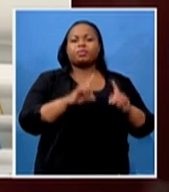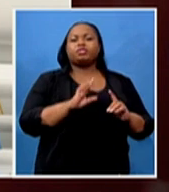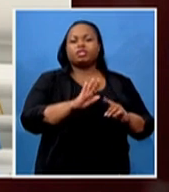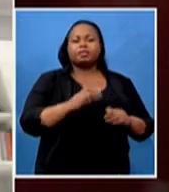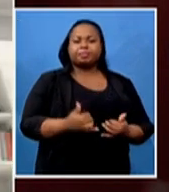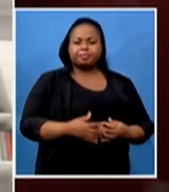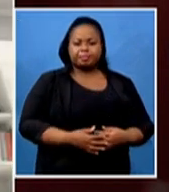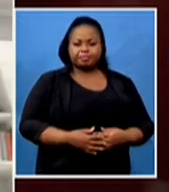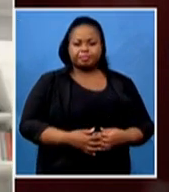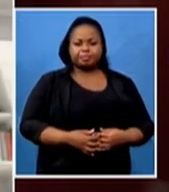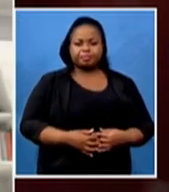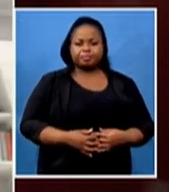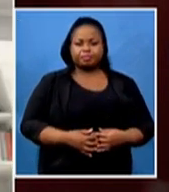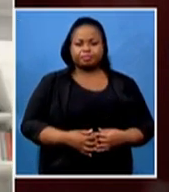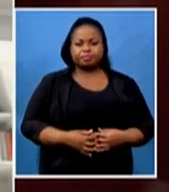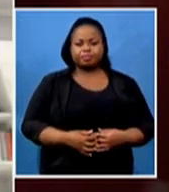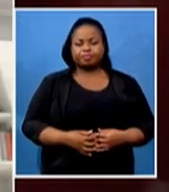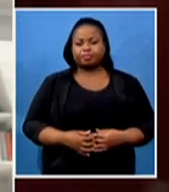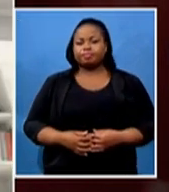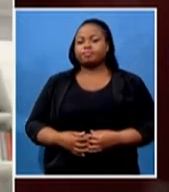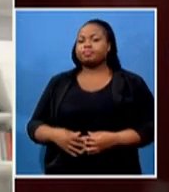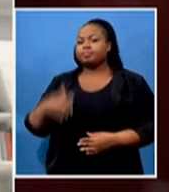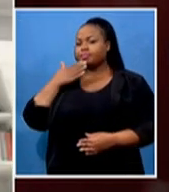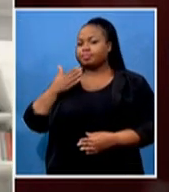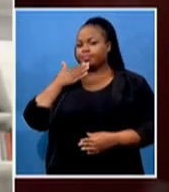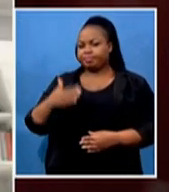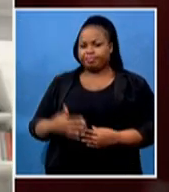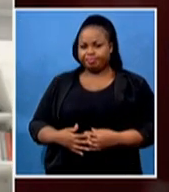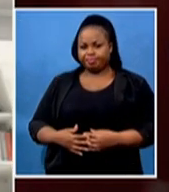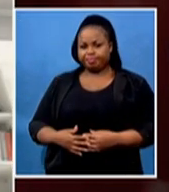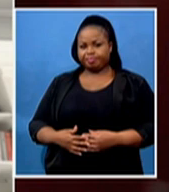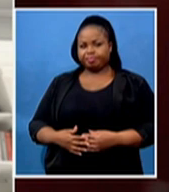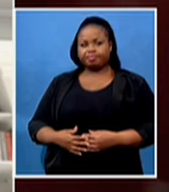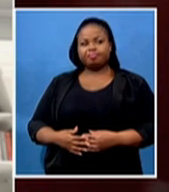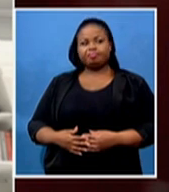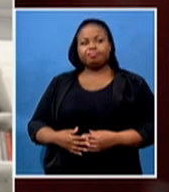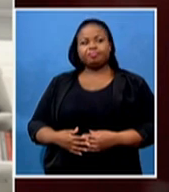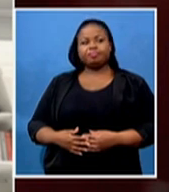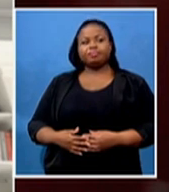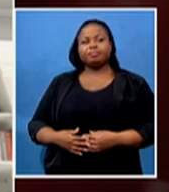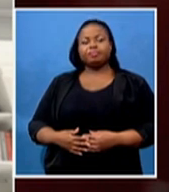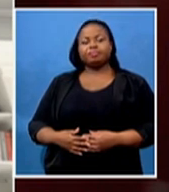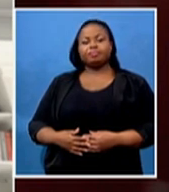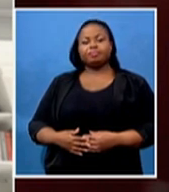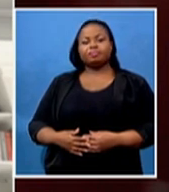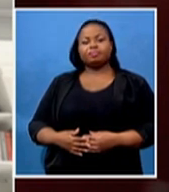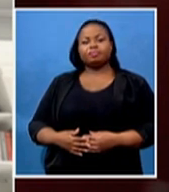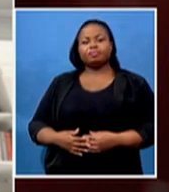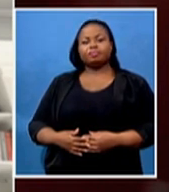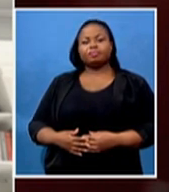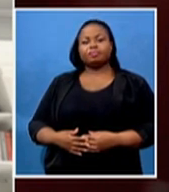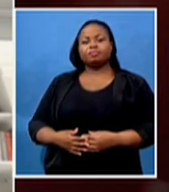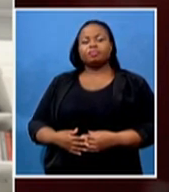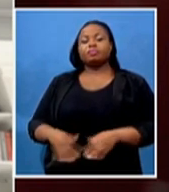Thank you for that. Obviously, Professor Marwala is a good friend of mine. And I thank him for his support. I think,